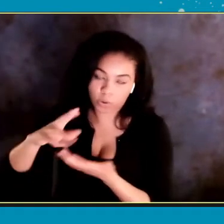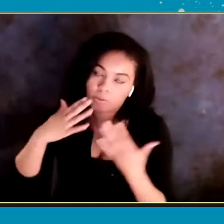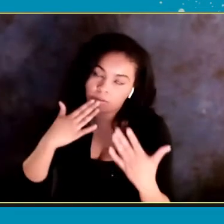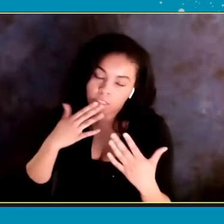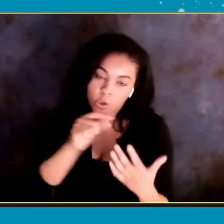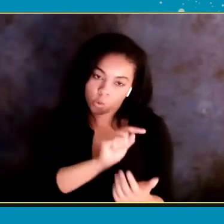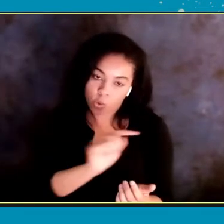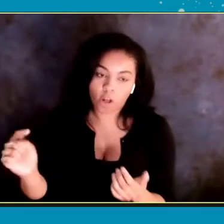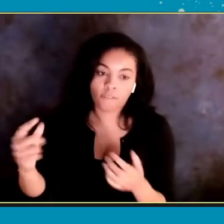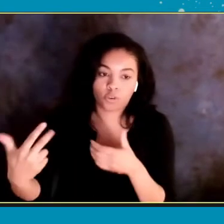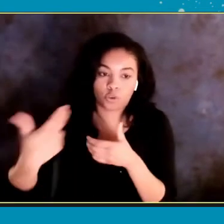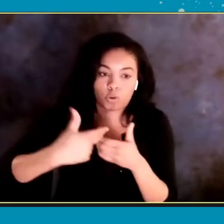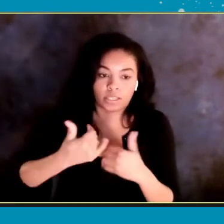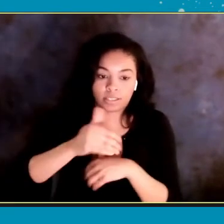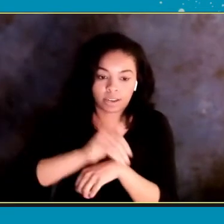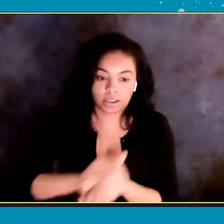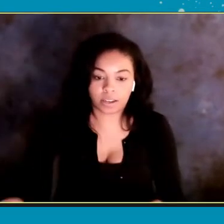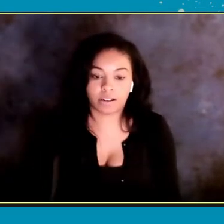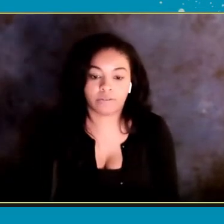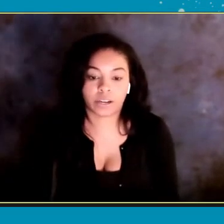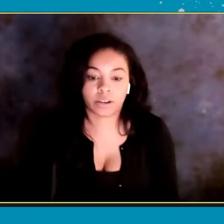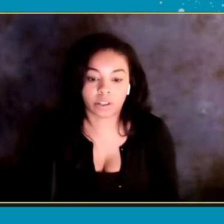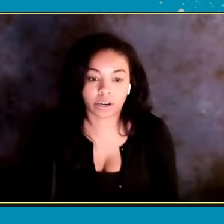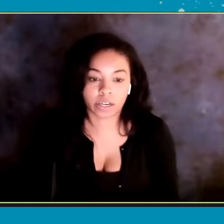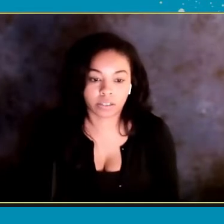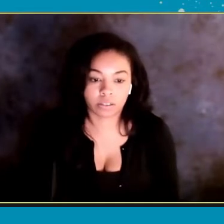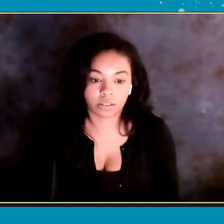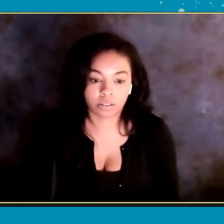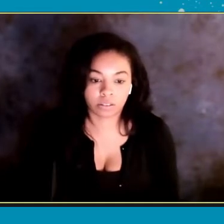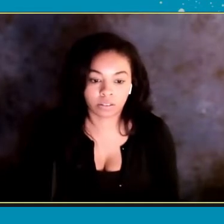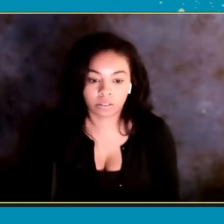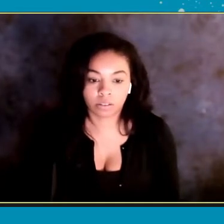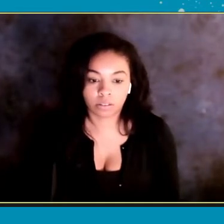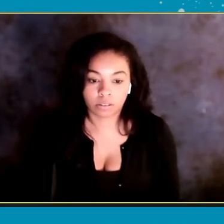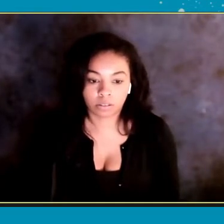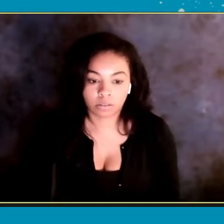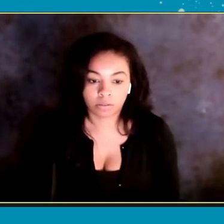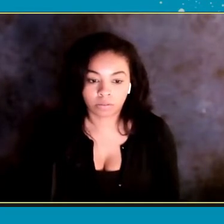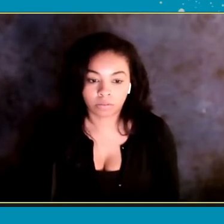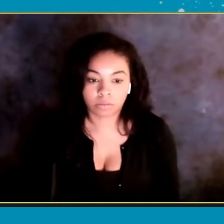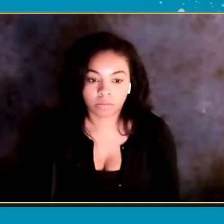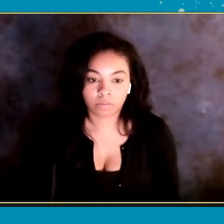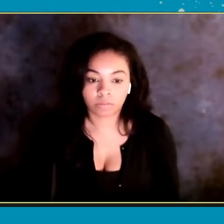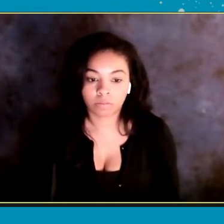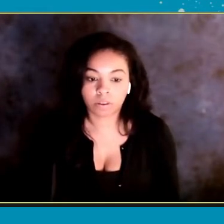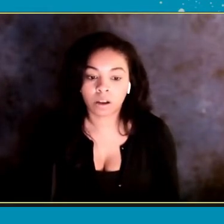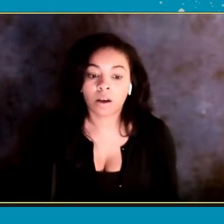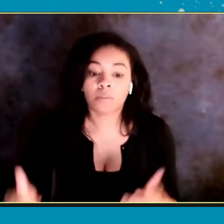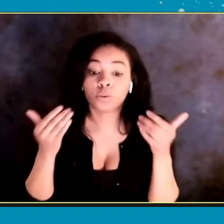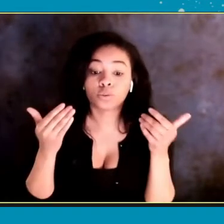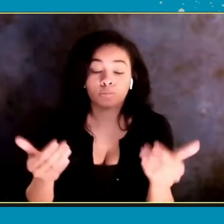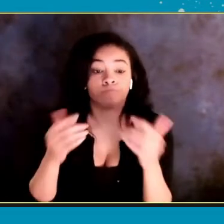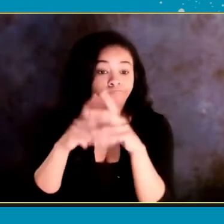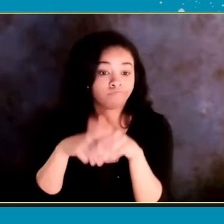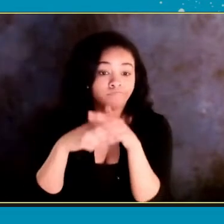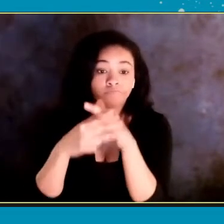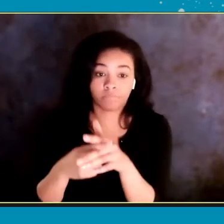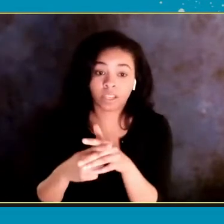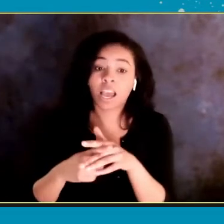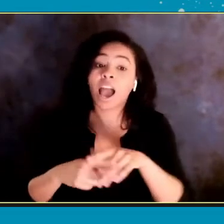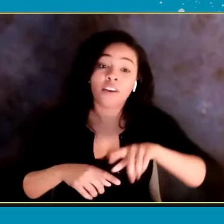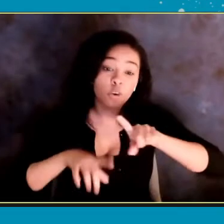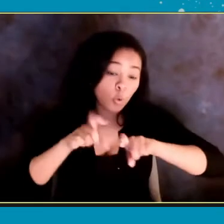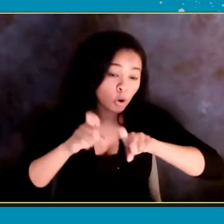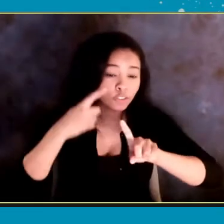with us tonight. Thank you. So I'm going to jump right in. I have a question for each